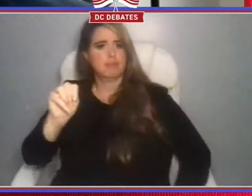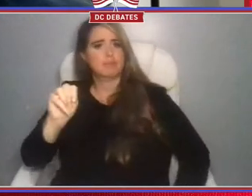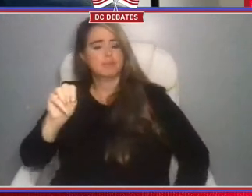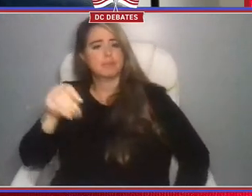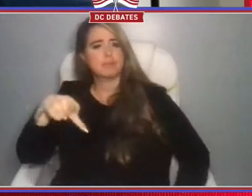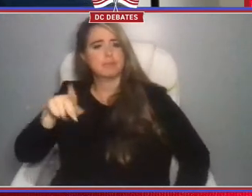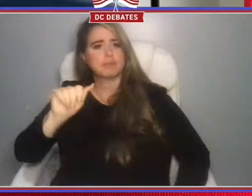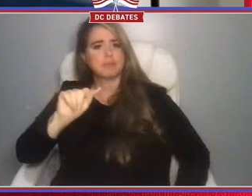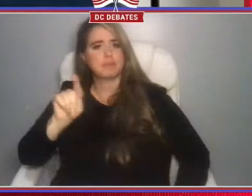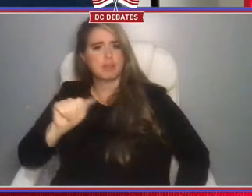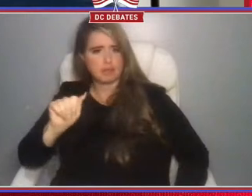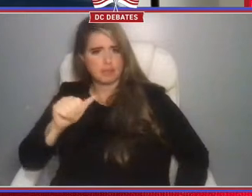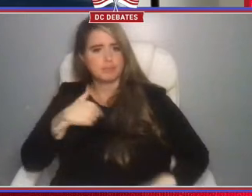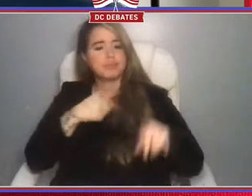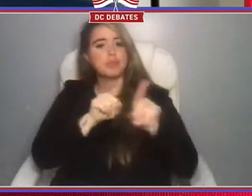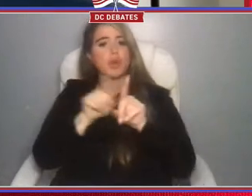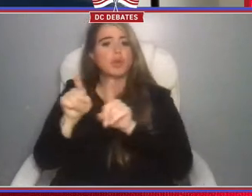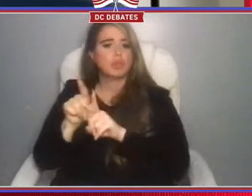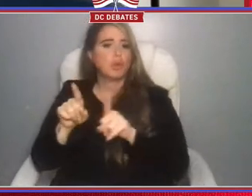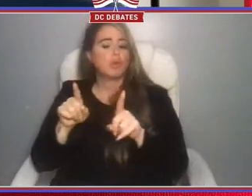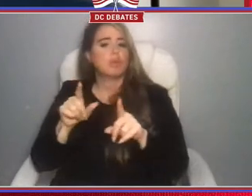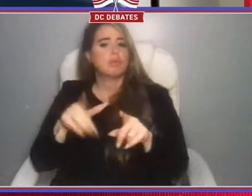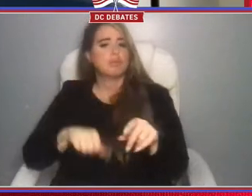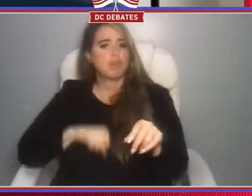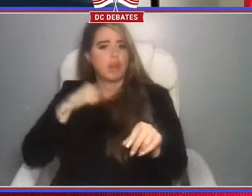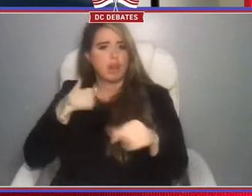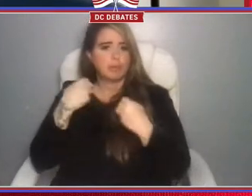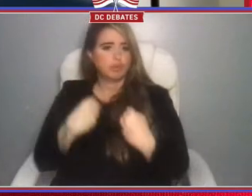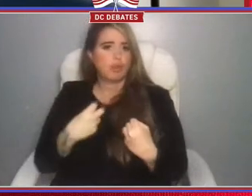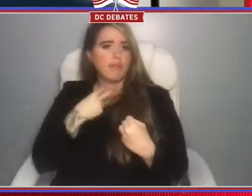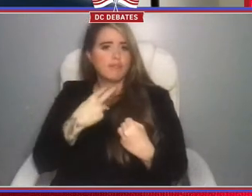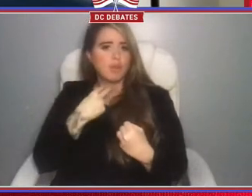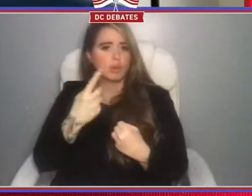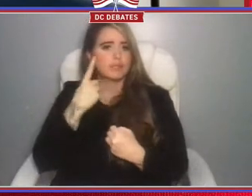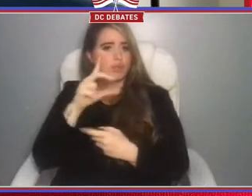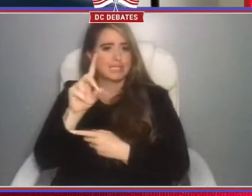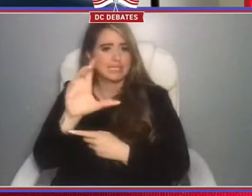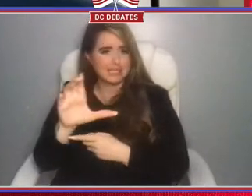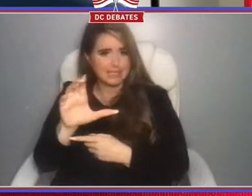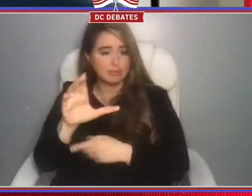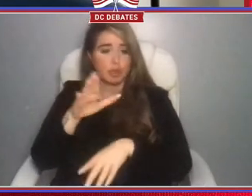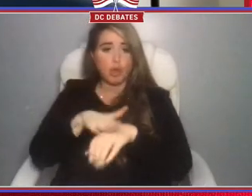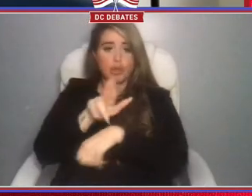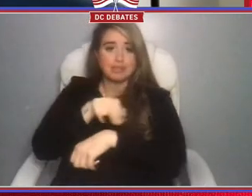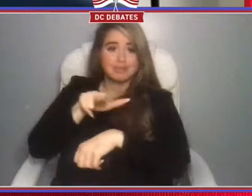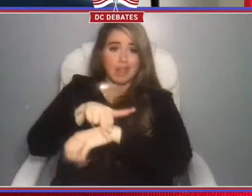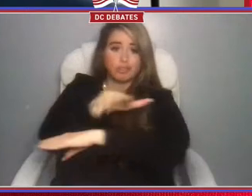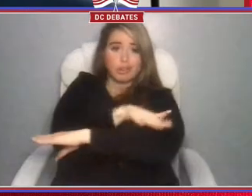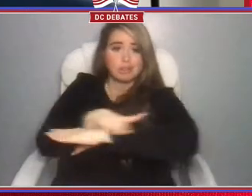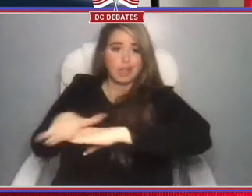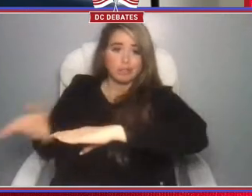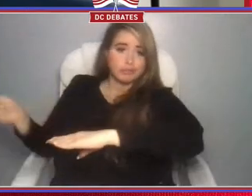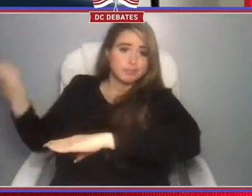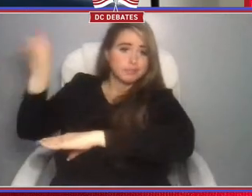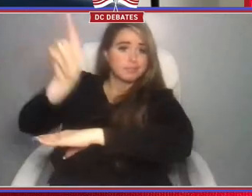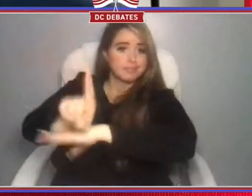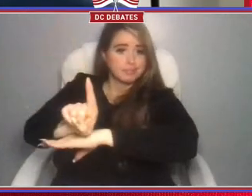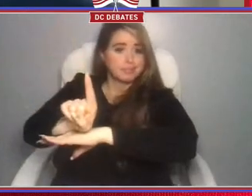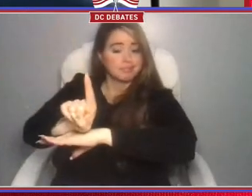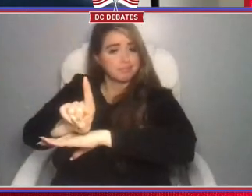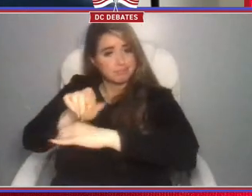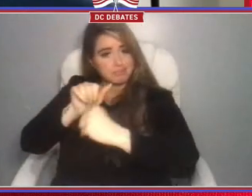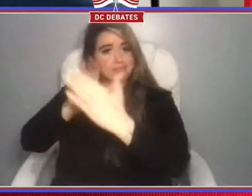I'm also proud that I've been a strong voice for DC on the national stage in front of the Congress, on CNN, on Meet the